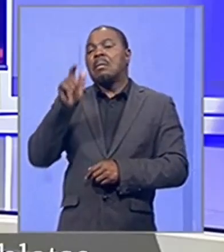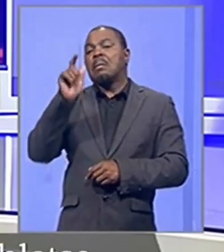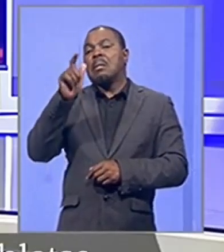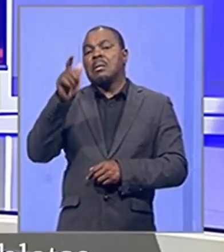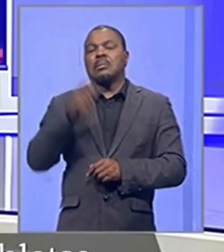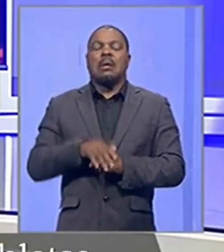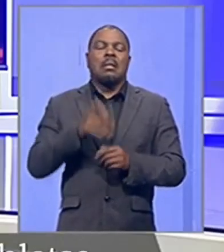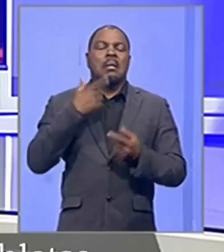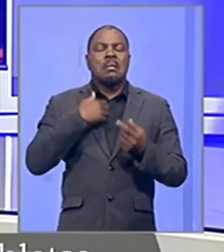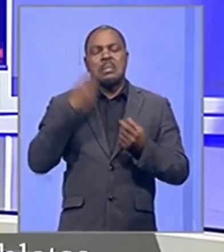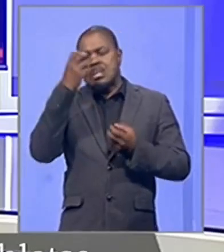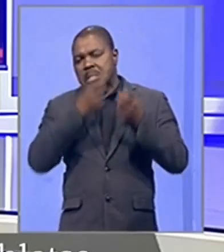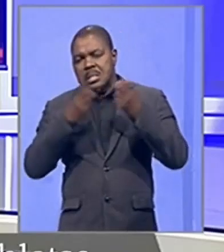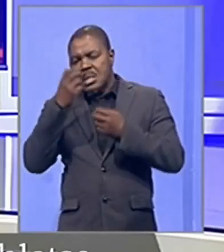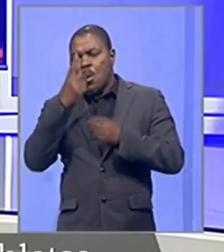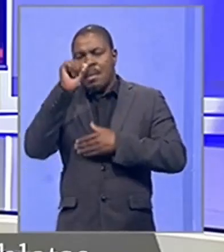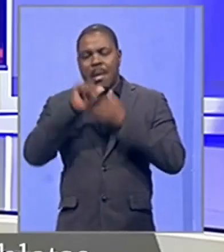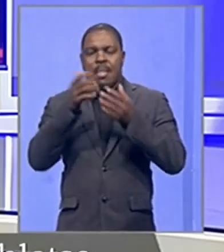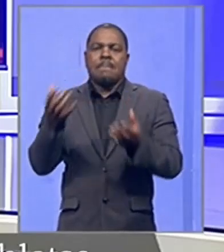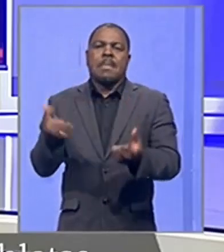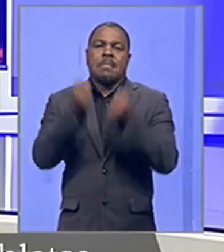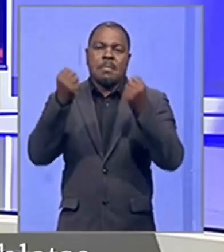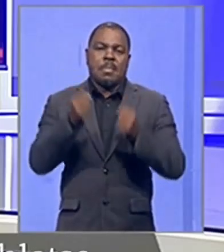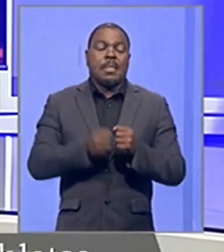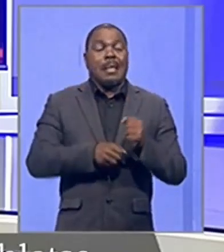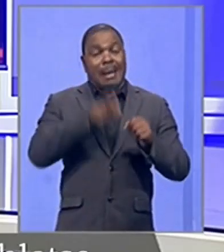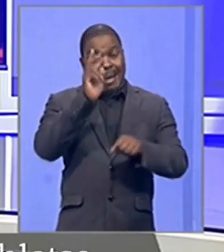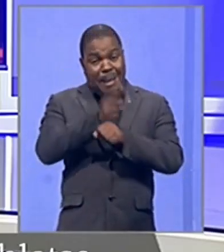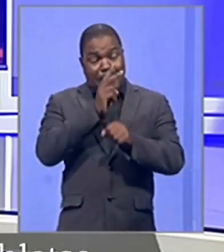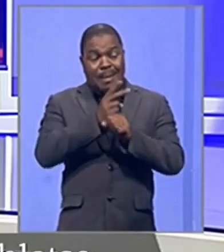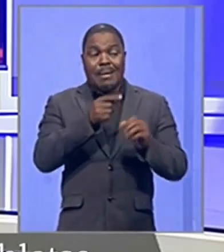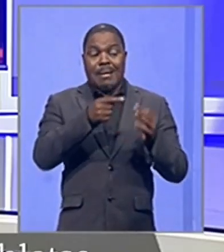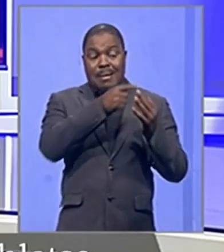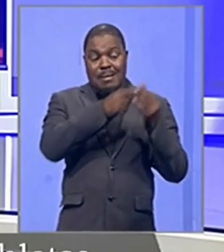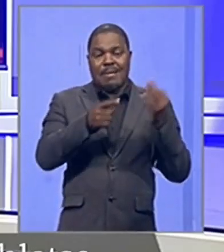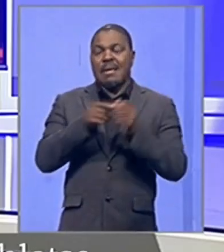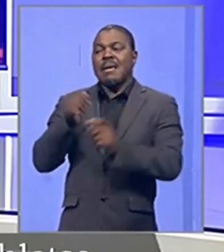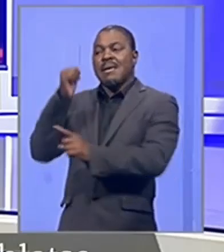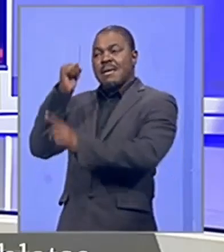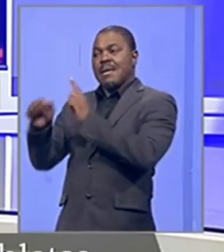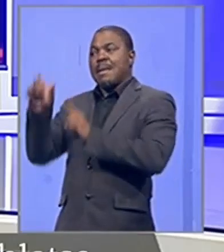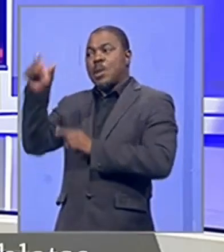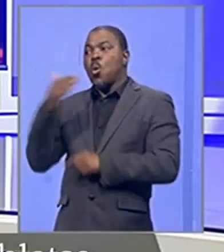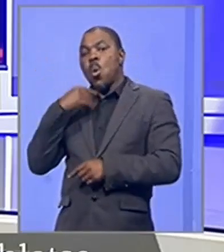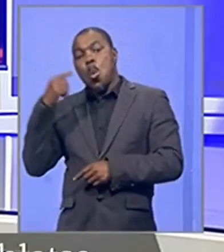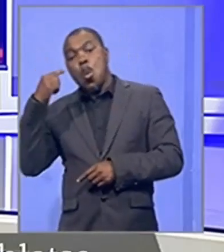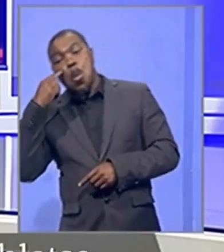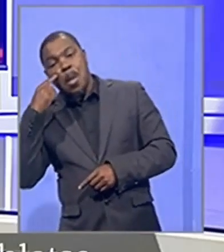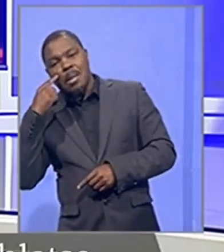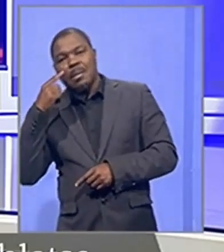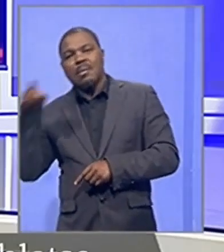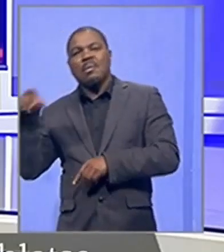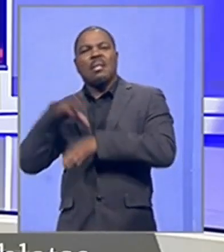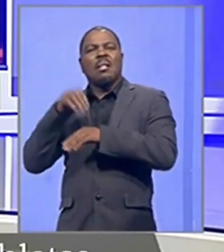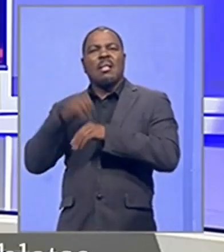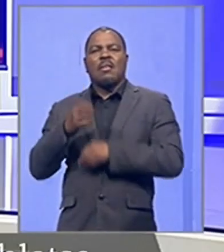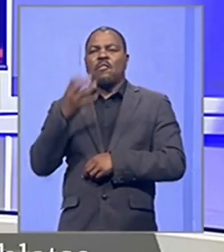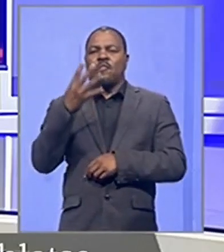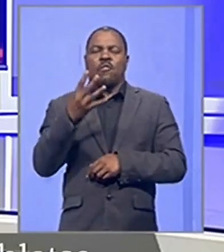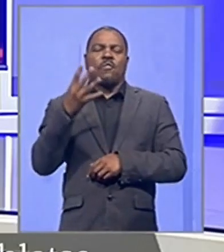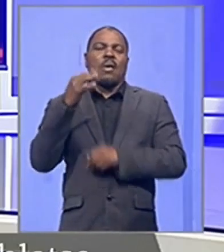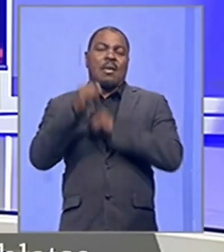tša hwetšwa morago ga kgwedi. Ba latofatšwa gape ka go bolaya hlatse ya mengwaga ye